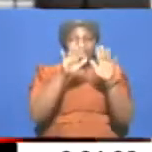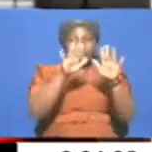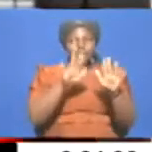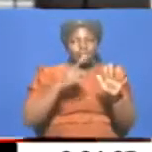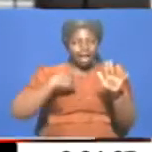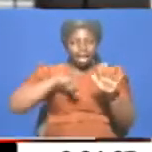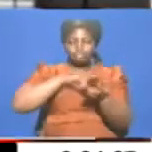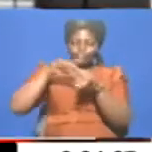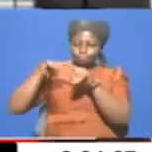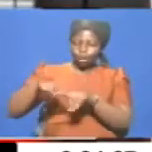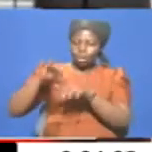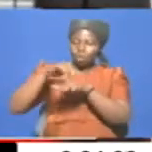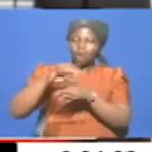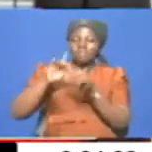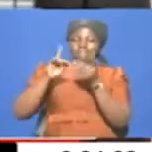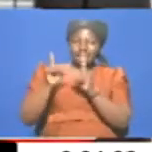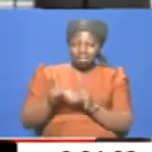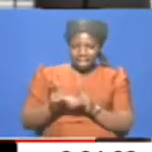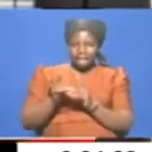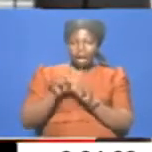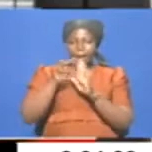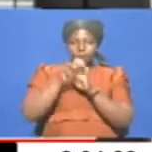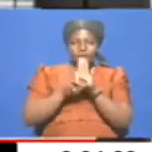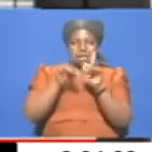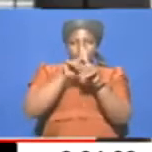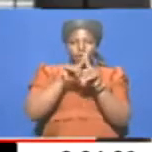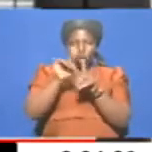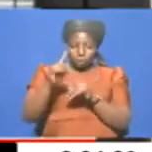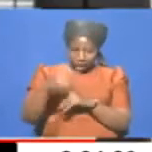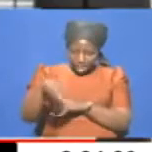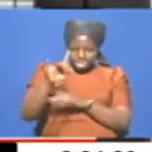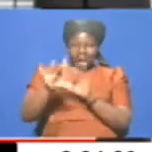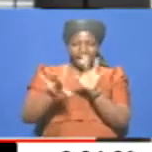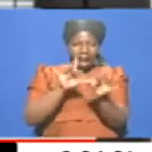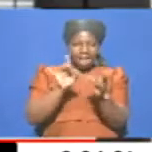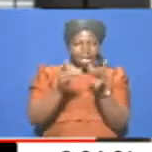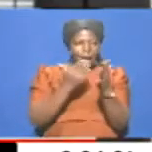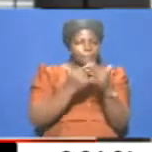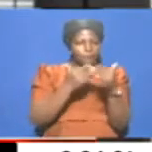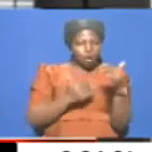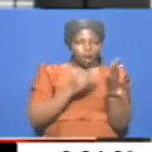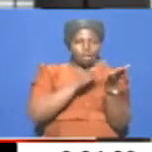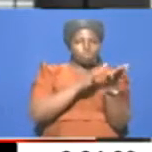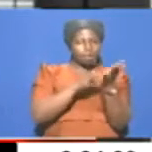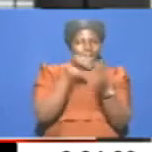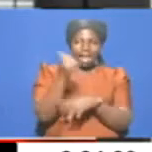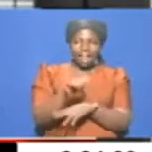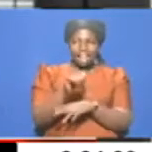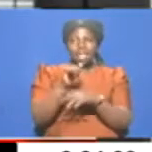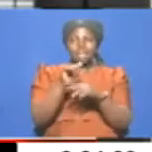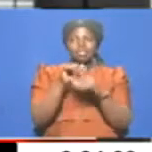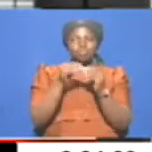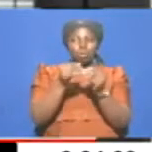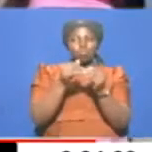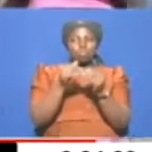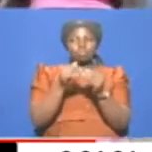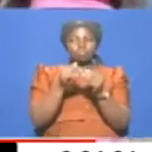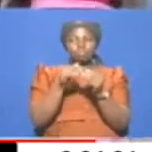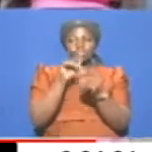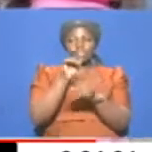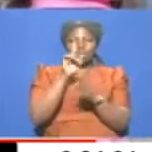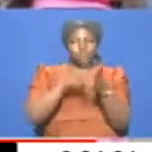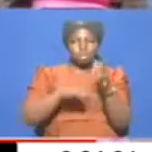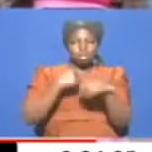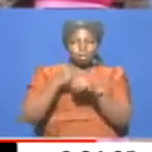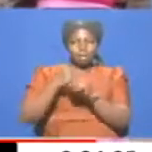data, models, and proper analysis before recommending any possible solutions for any parking deployment. That is what makes us different.